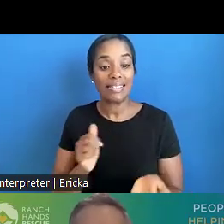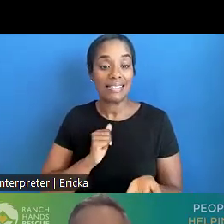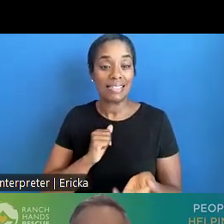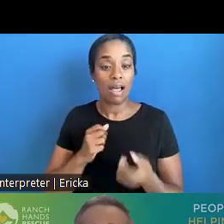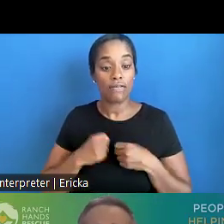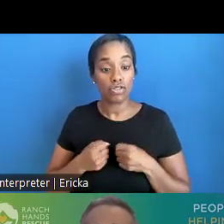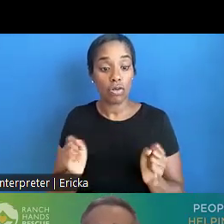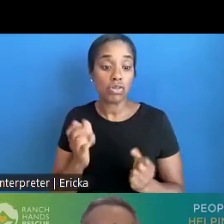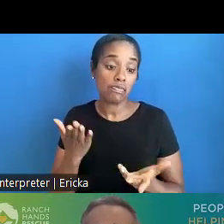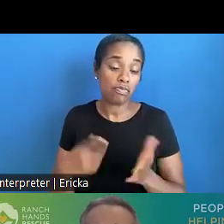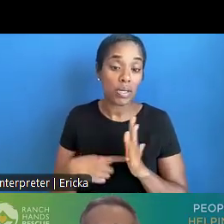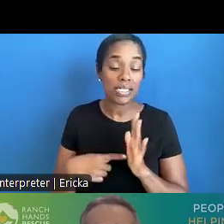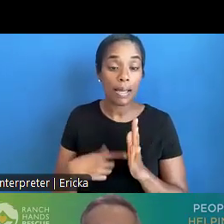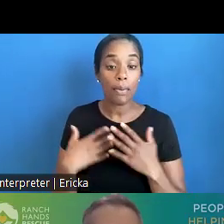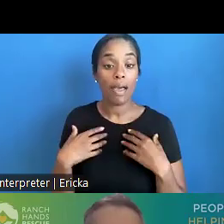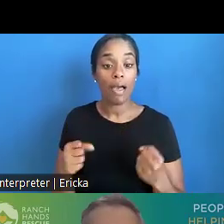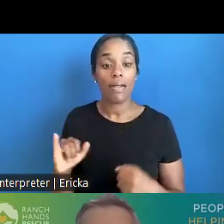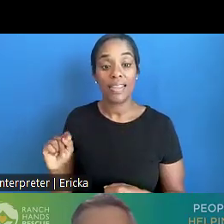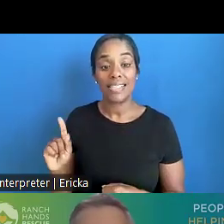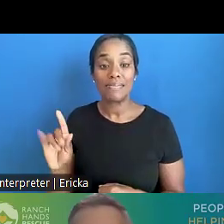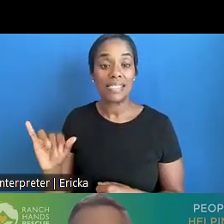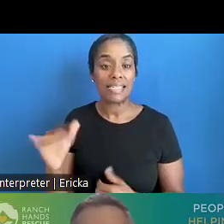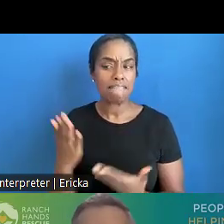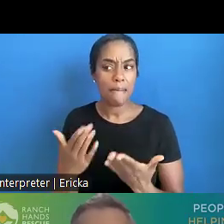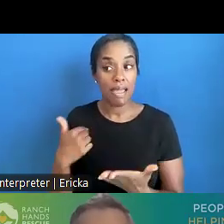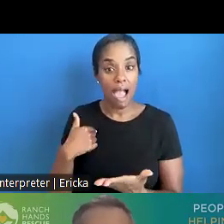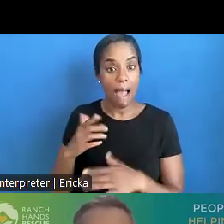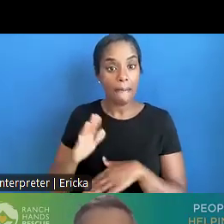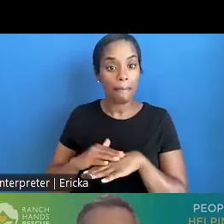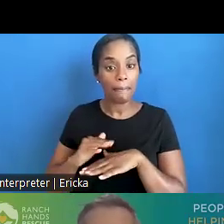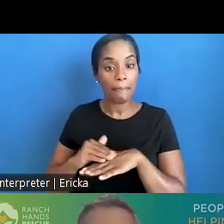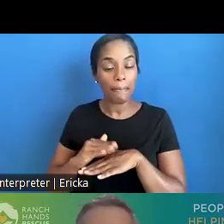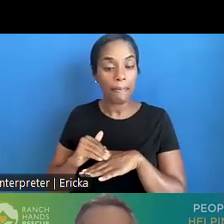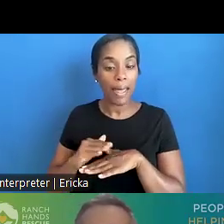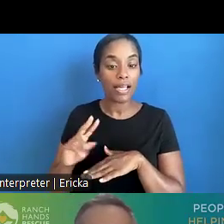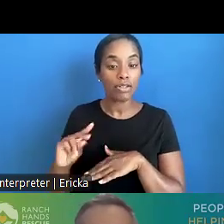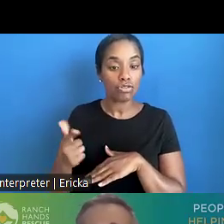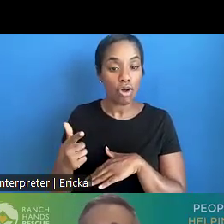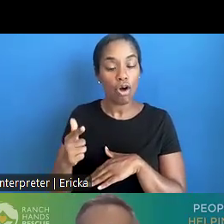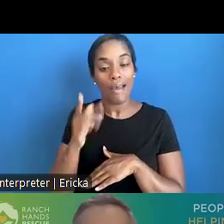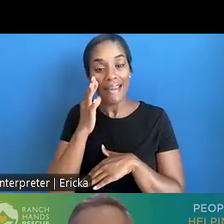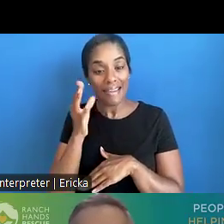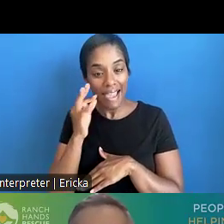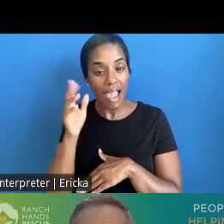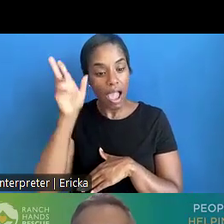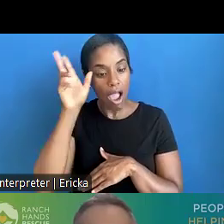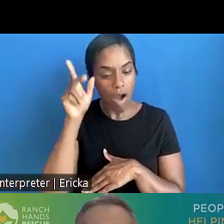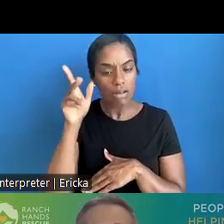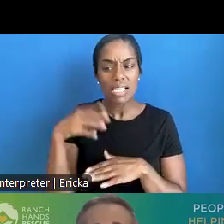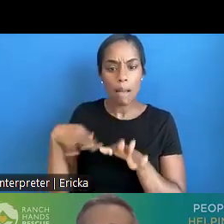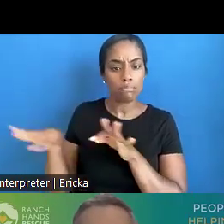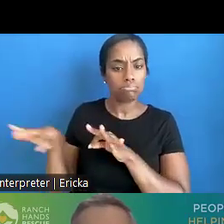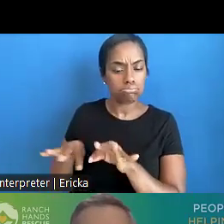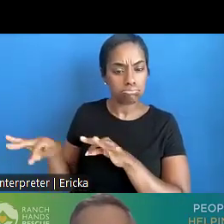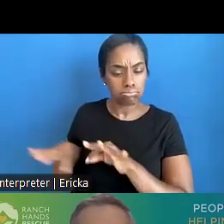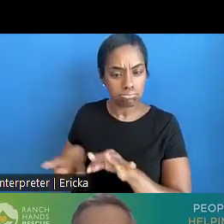might be I'm petting the dog or a cat or a horse or something and talking them through what I'm doing, why